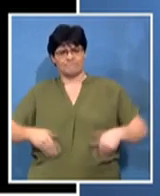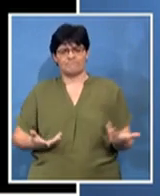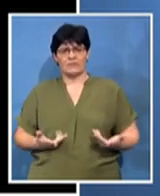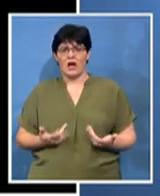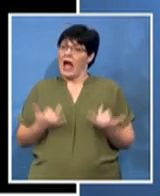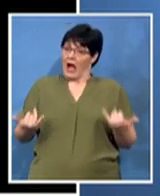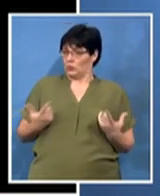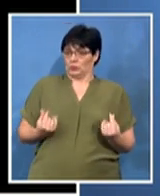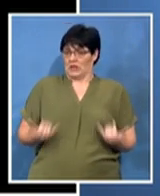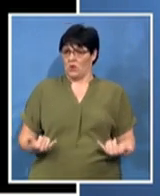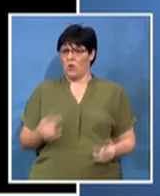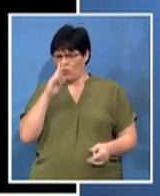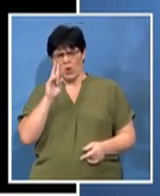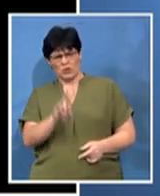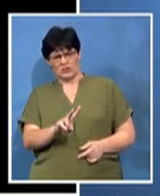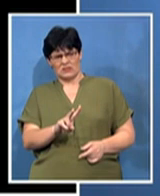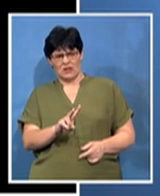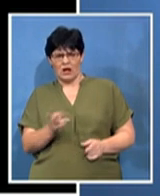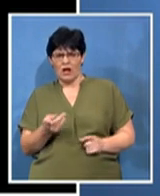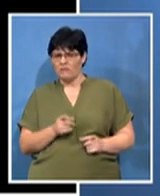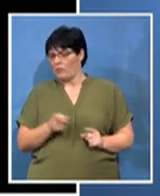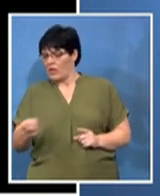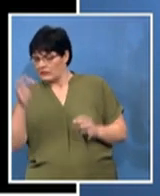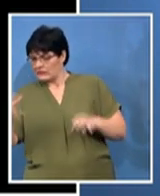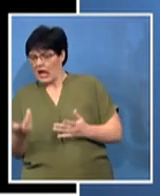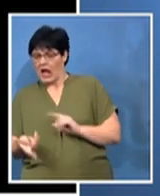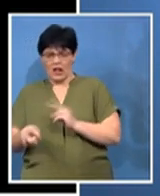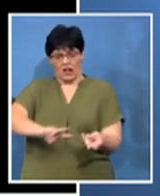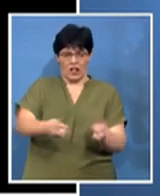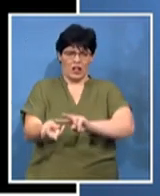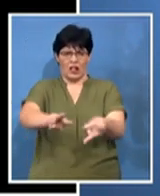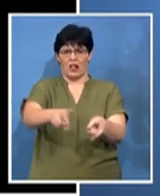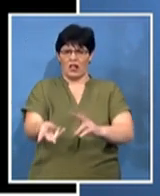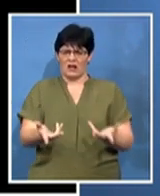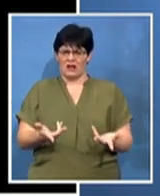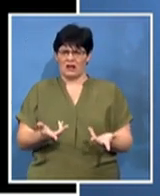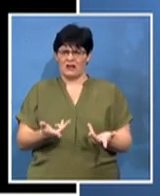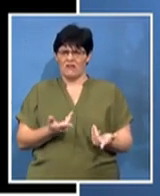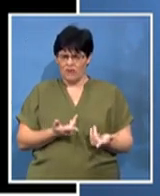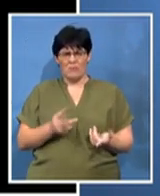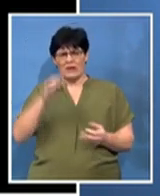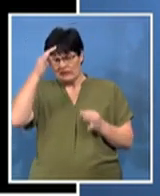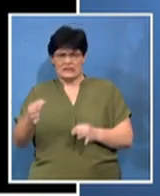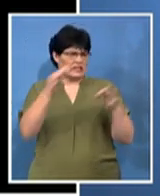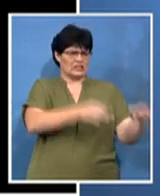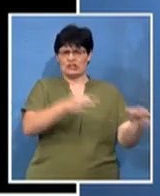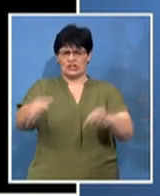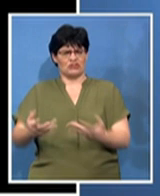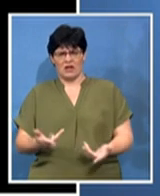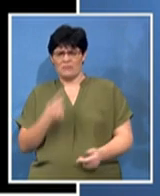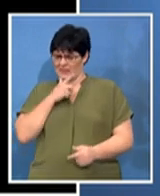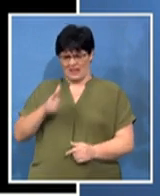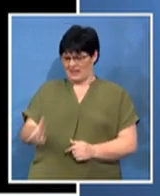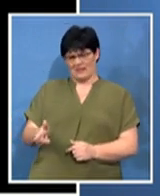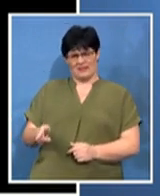from one decision to the next, basing their decision from one decision to the next. And that tells us that their decision-making process is quite